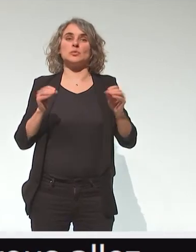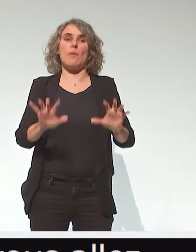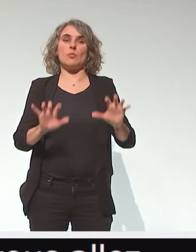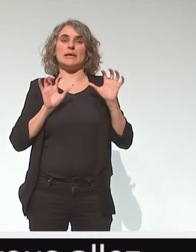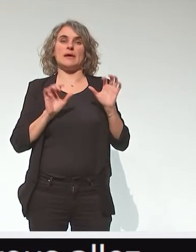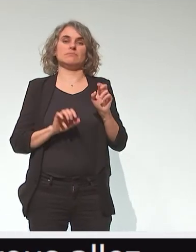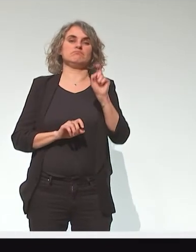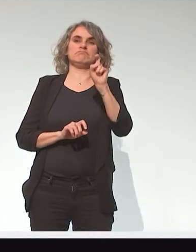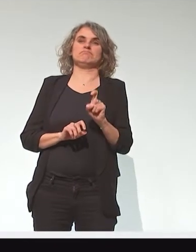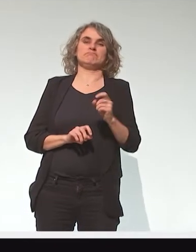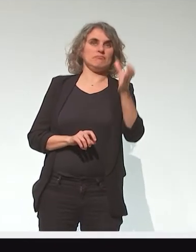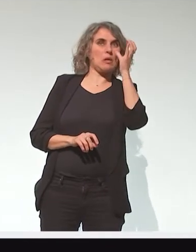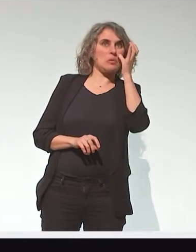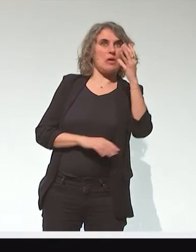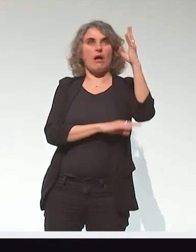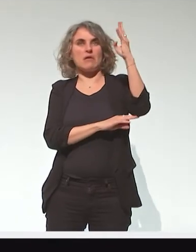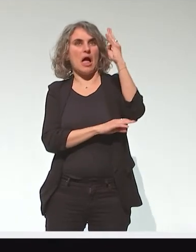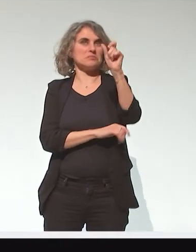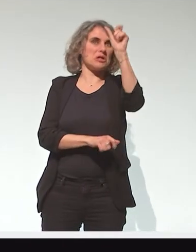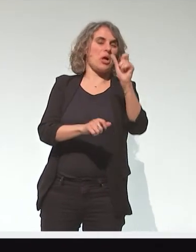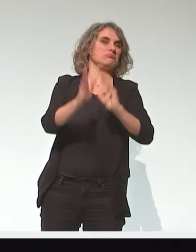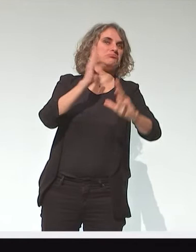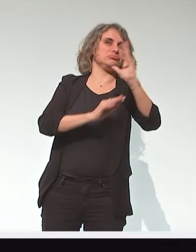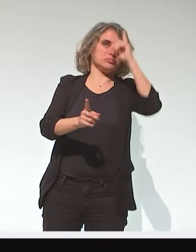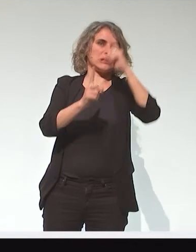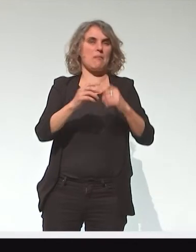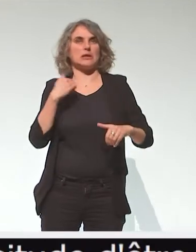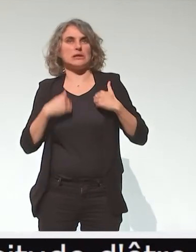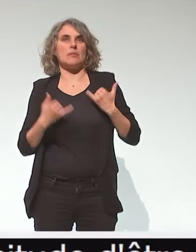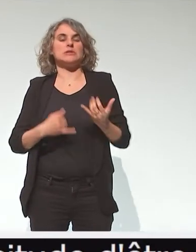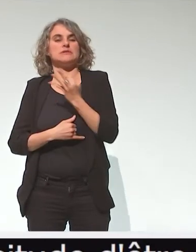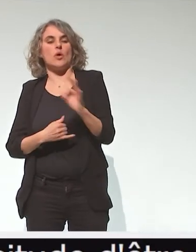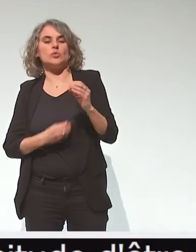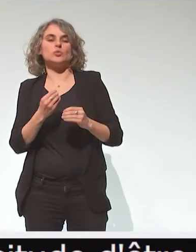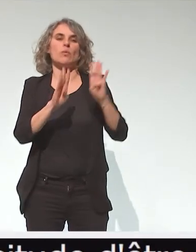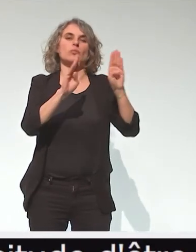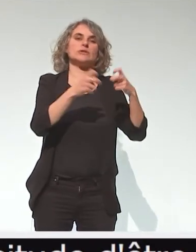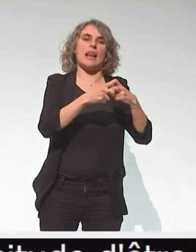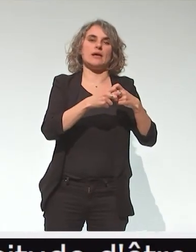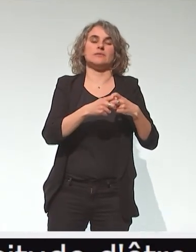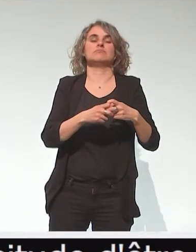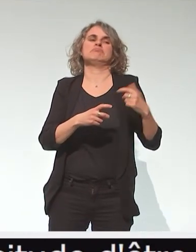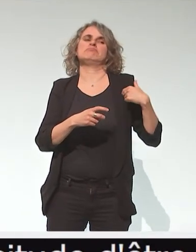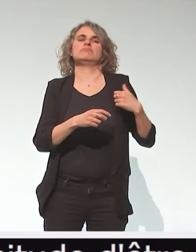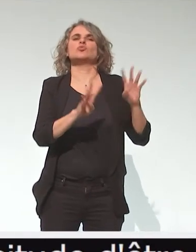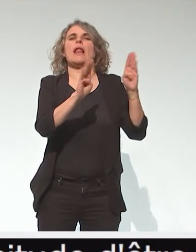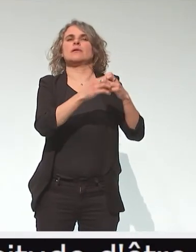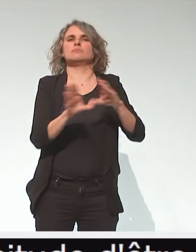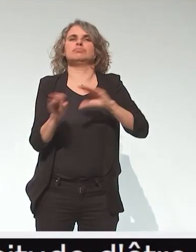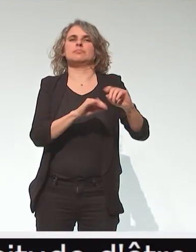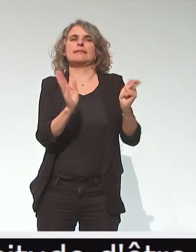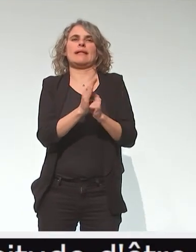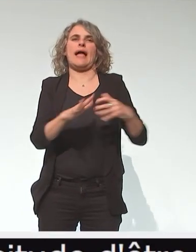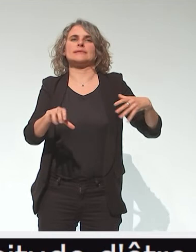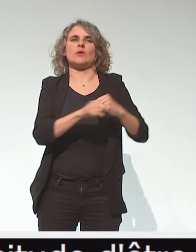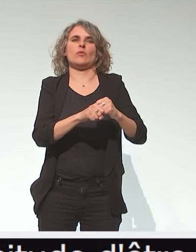I speak before audiences and I speak at conferences on disability in France and Brussels.